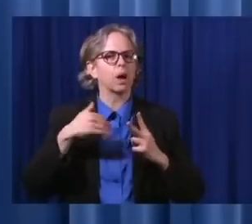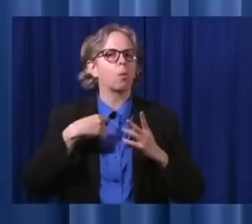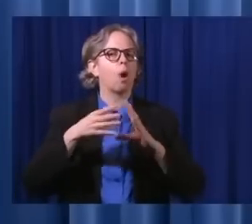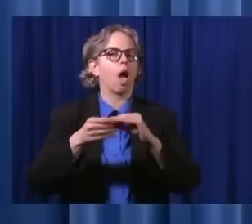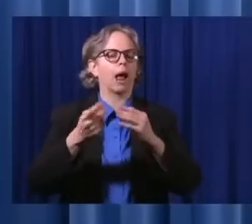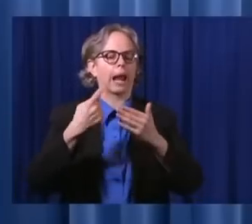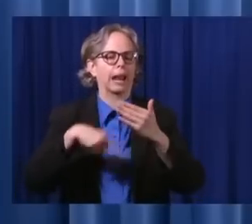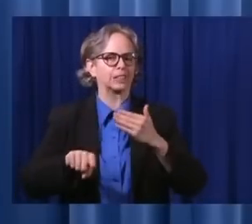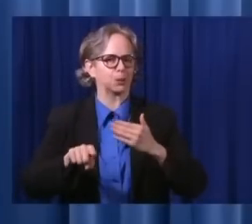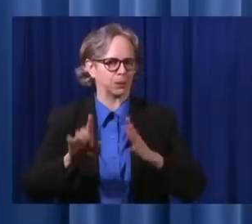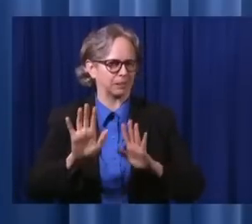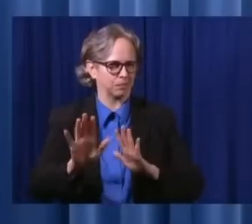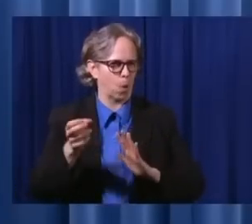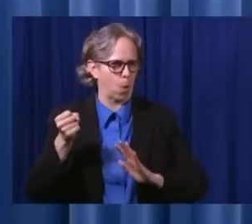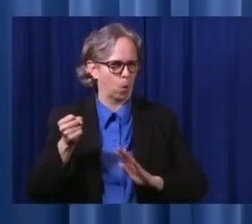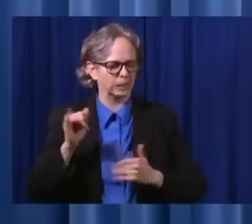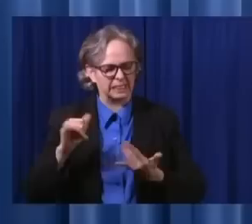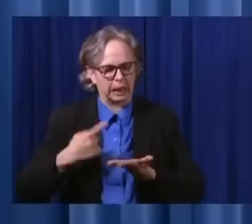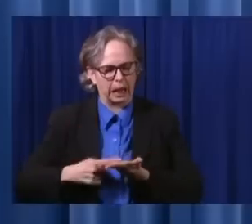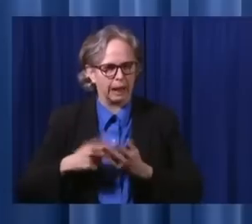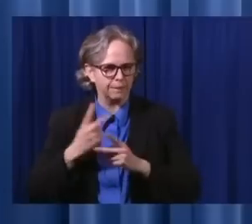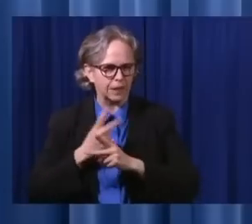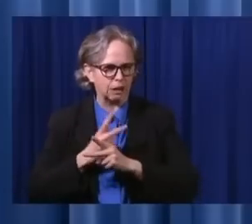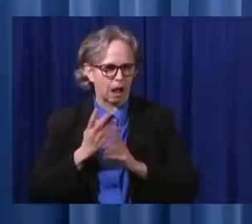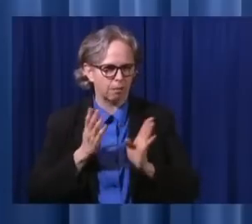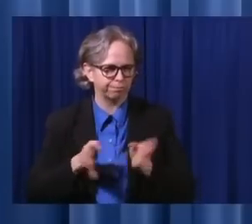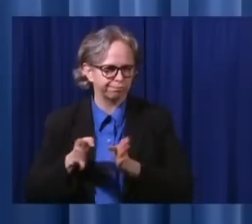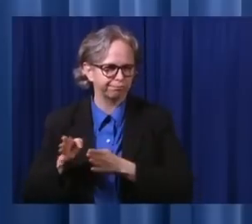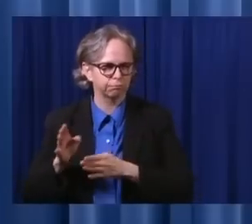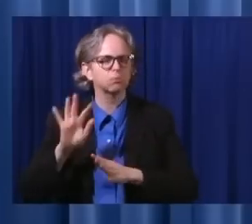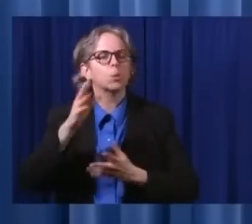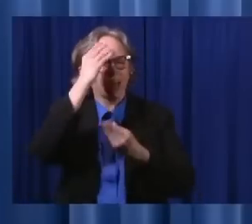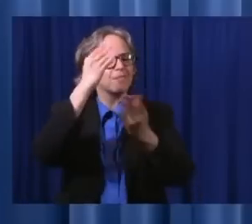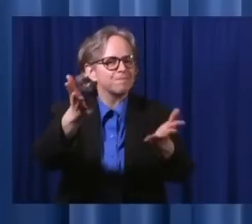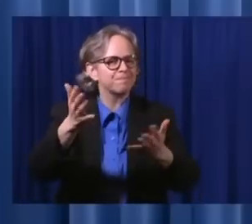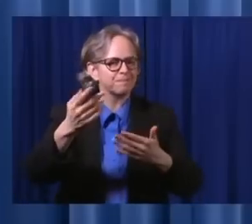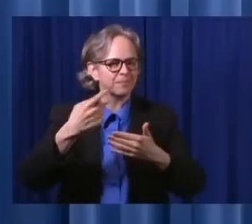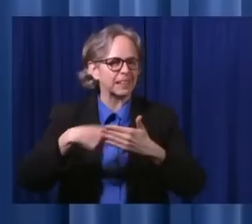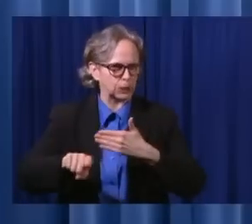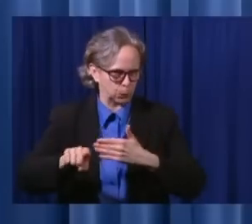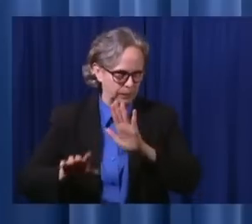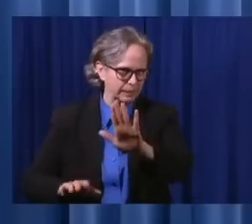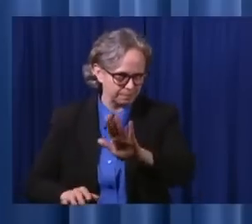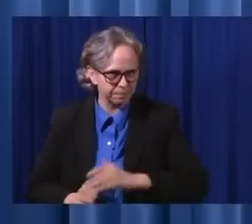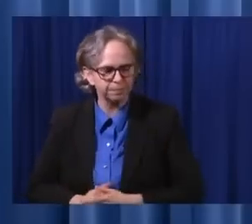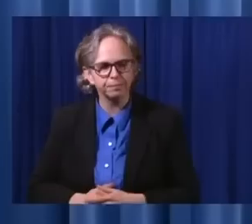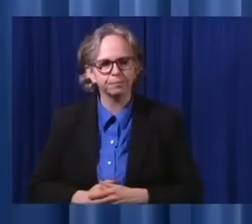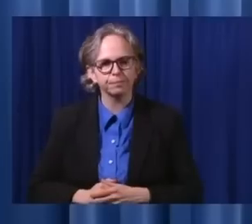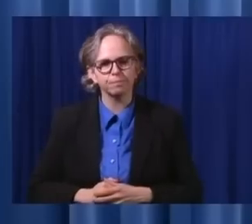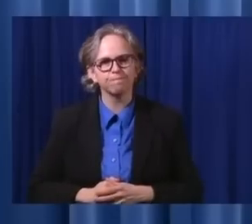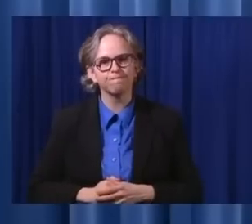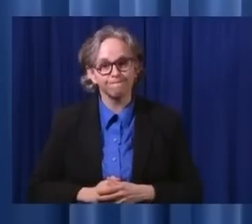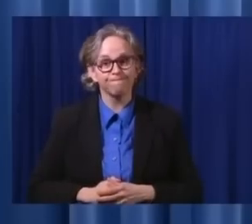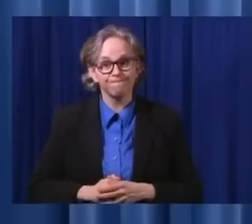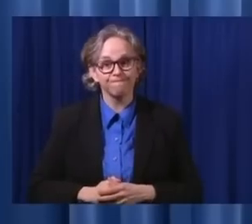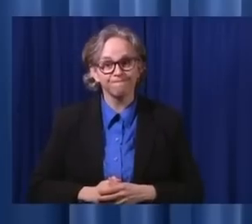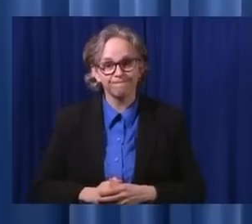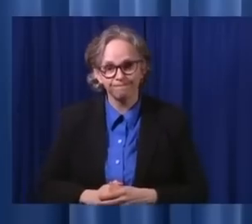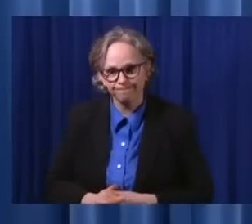still being worked on, so we'll be back in touch with everybody next week.